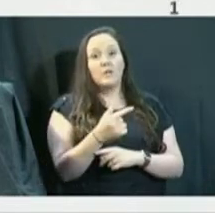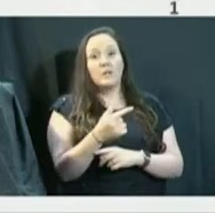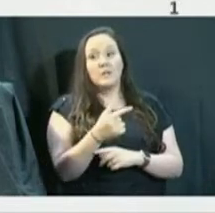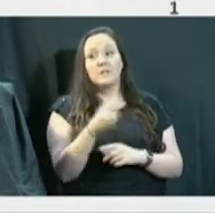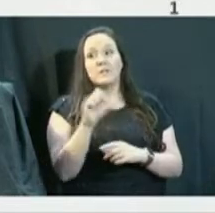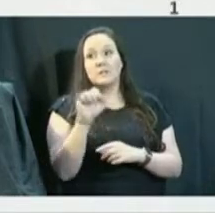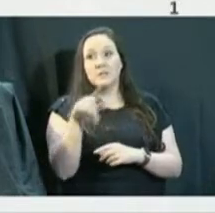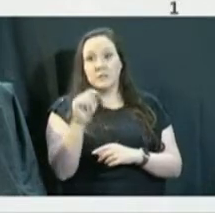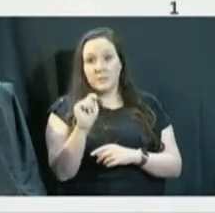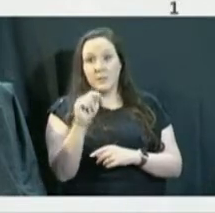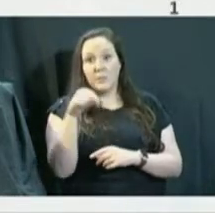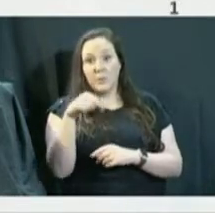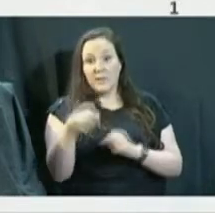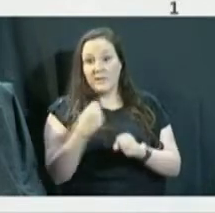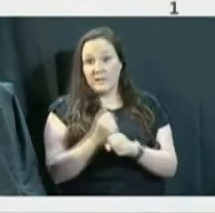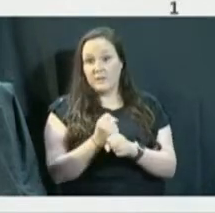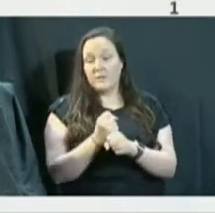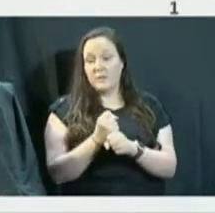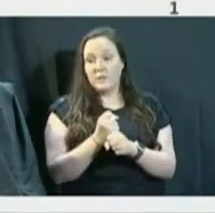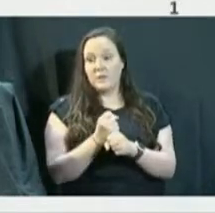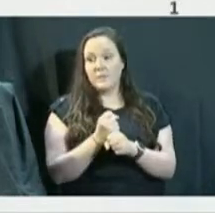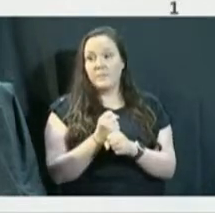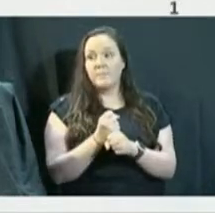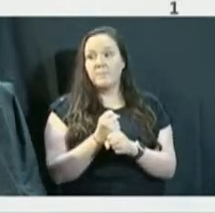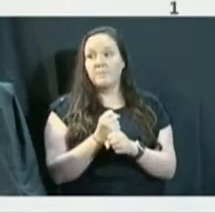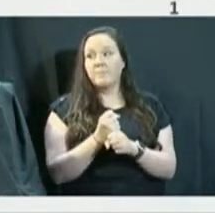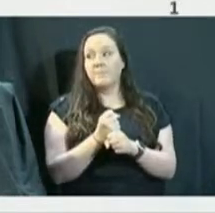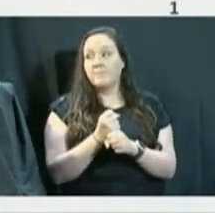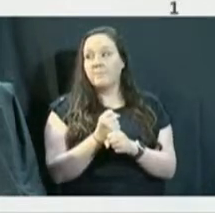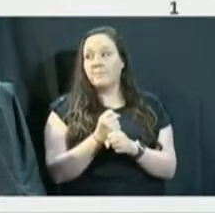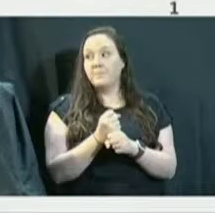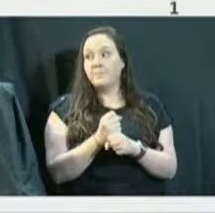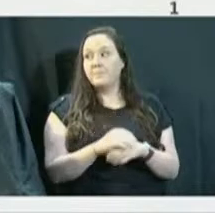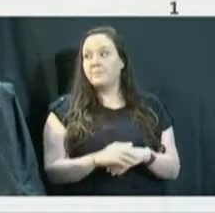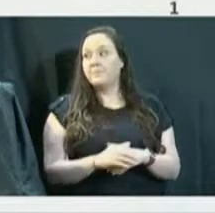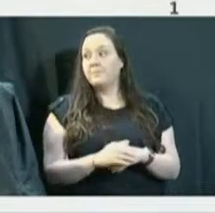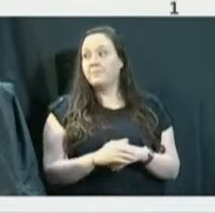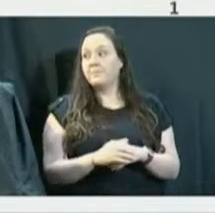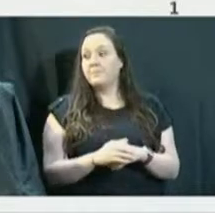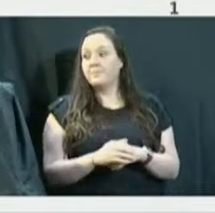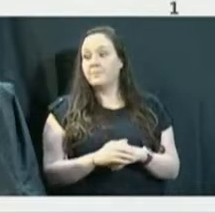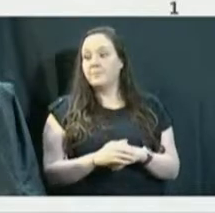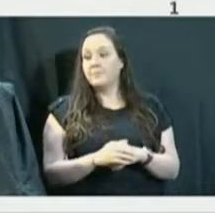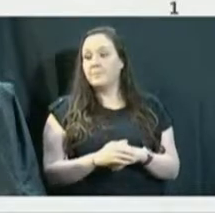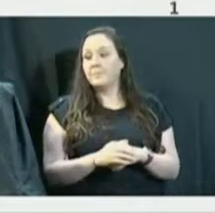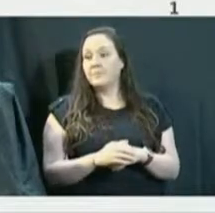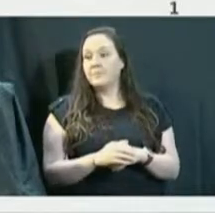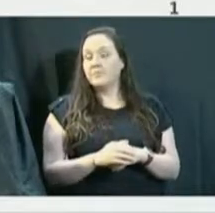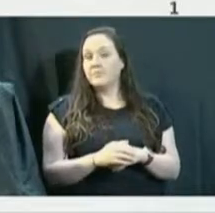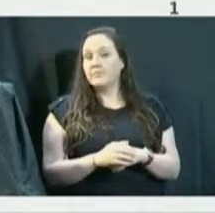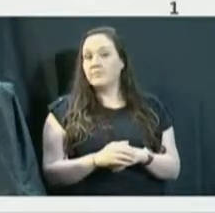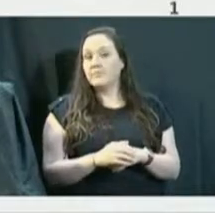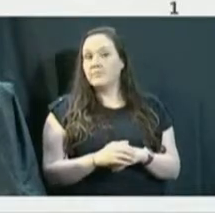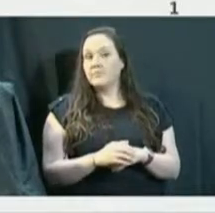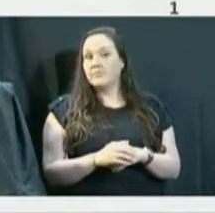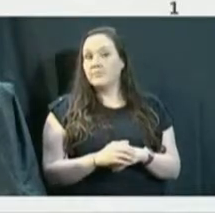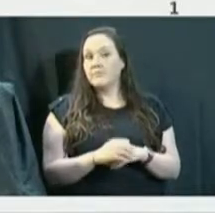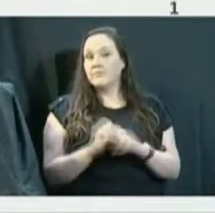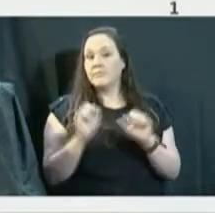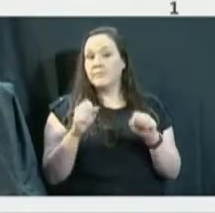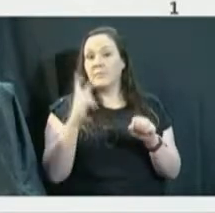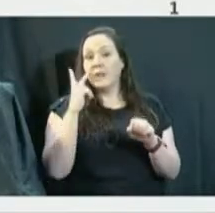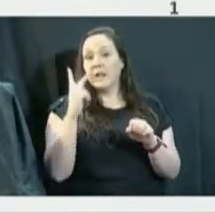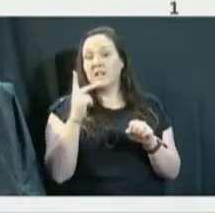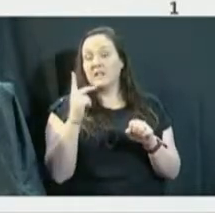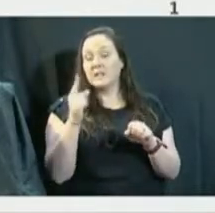and September of this year. Sorry, let me start over. Okay. You can see from